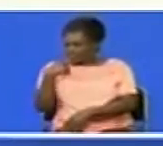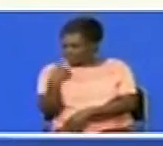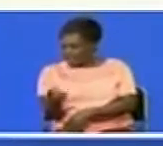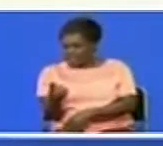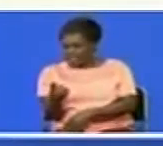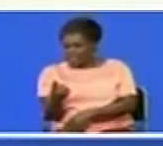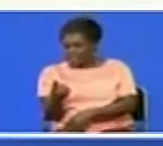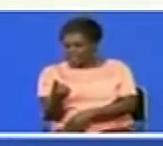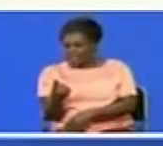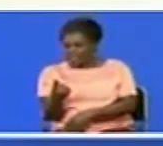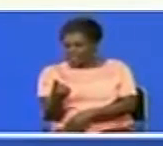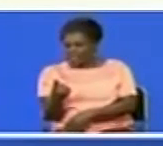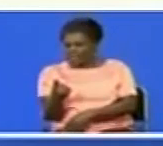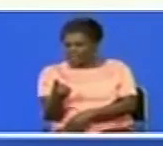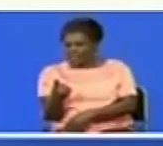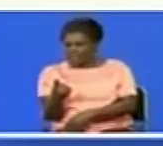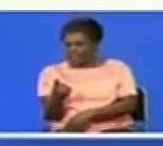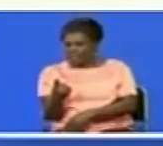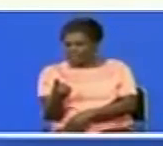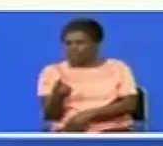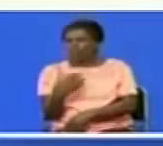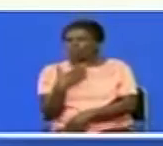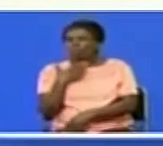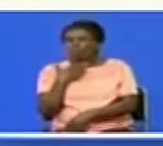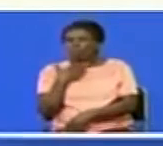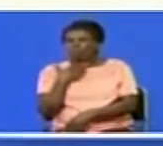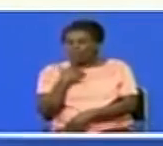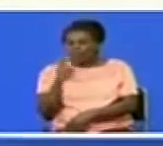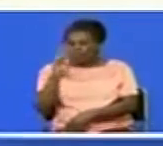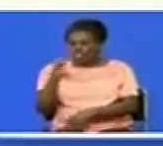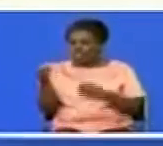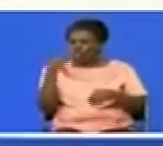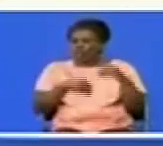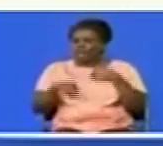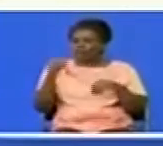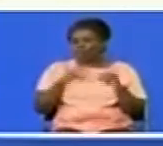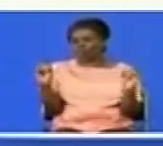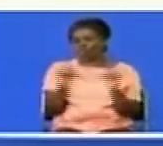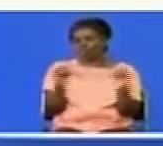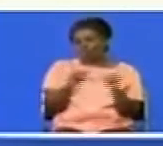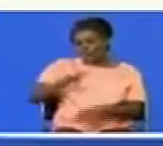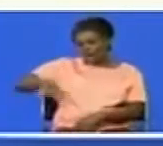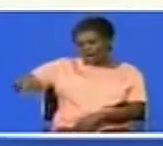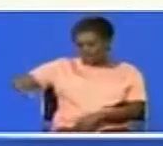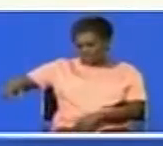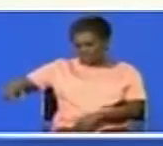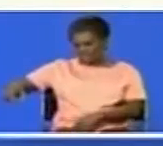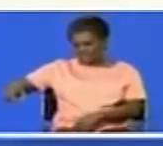and tell Kenyans that we do not want to look at the corruption that is done in